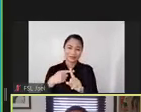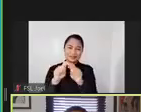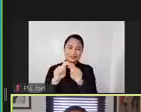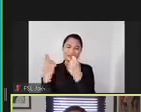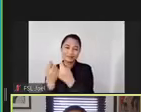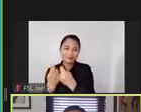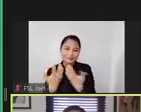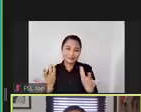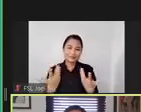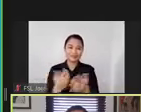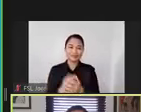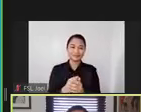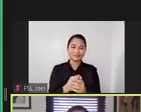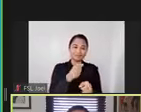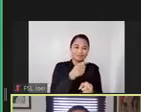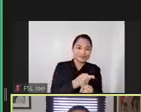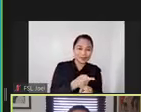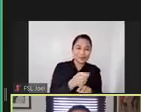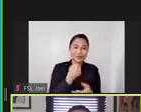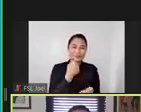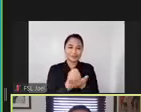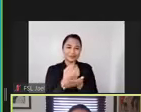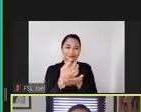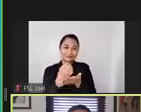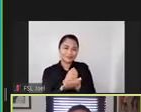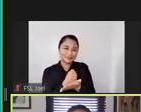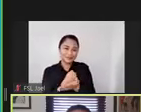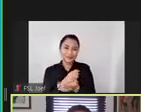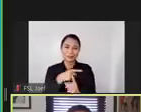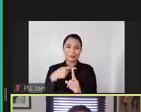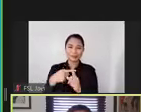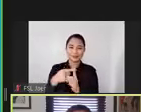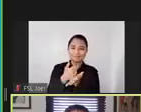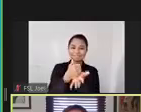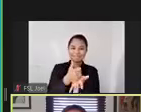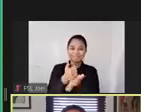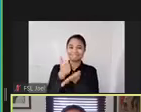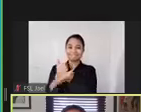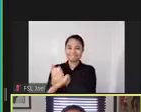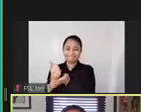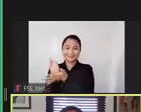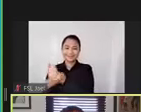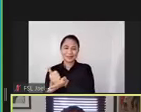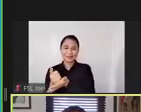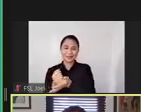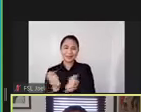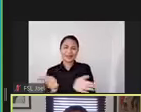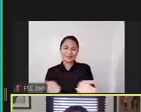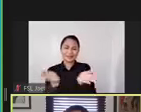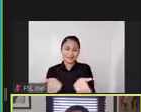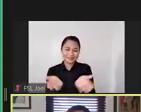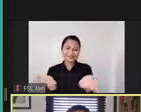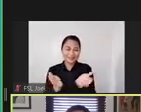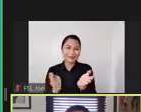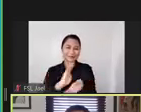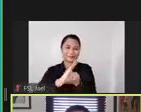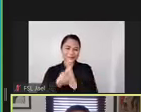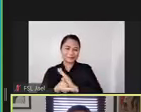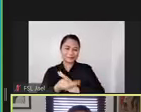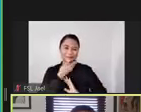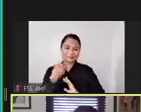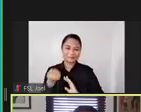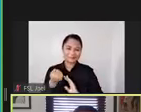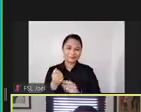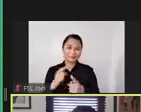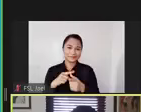best that we can be. And of course, there's also climate with all the things that we do as an Olympic movement.